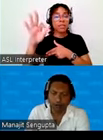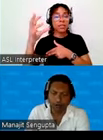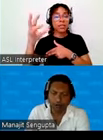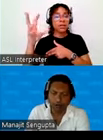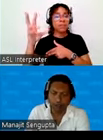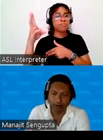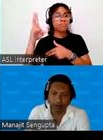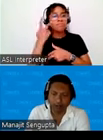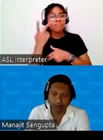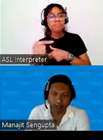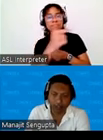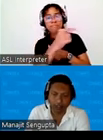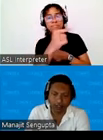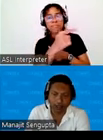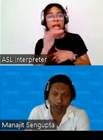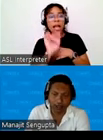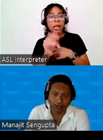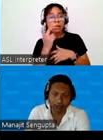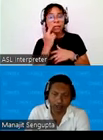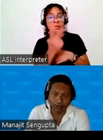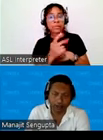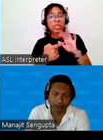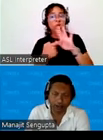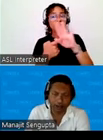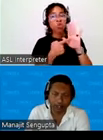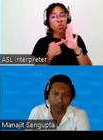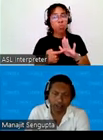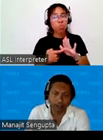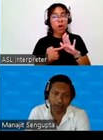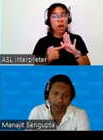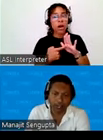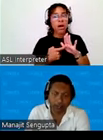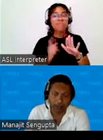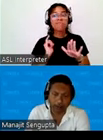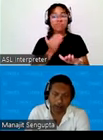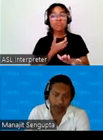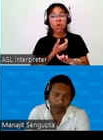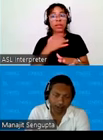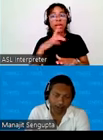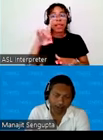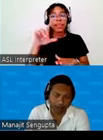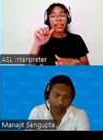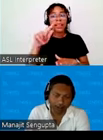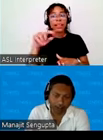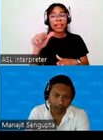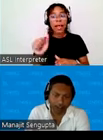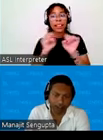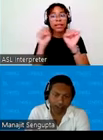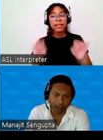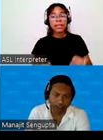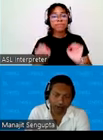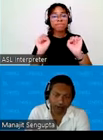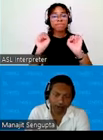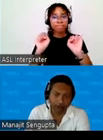So this basically shows us that our data is capable of capturing